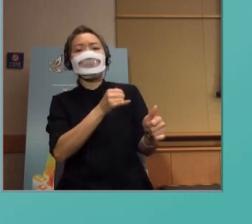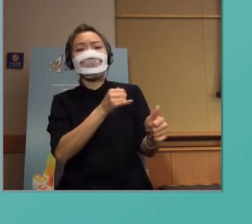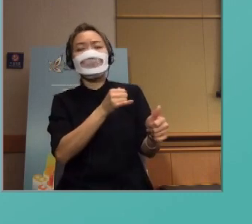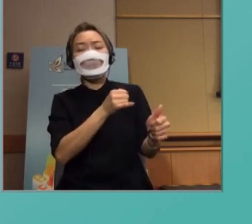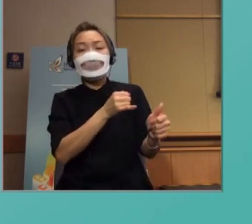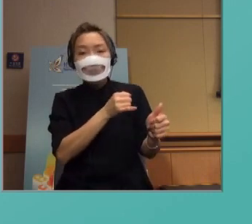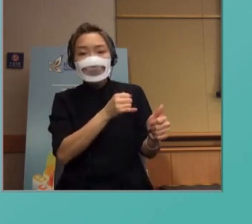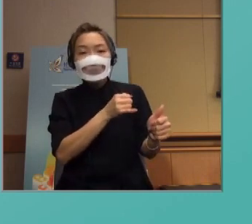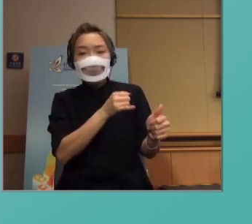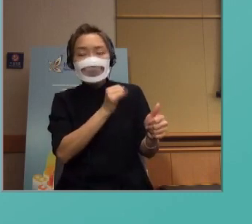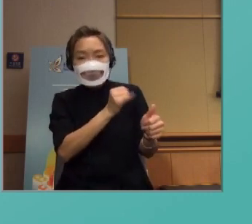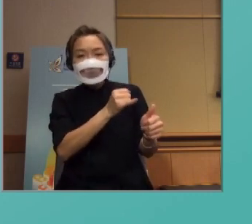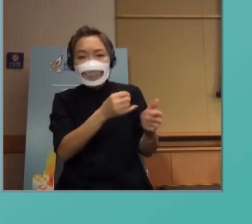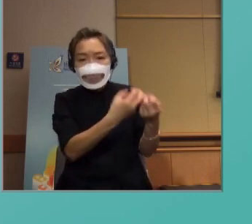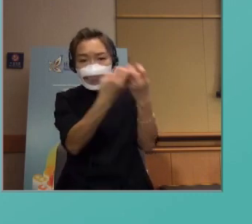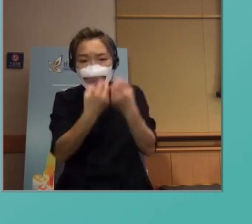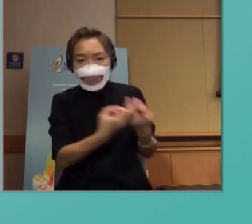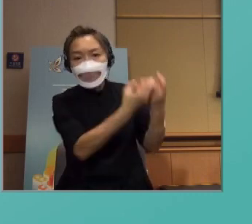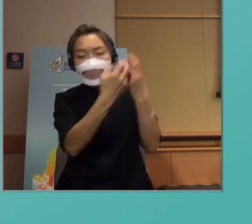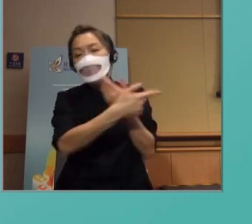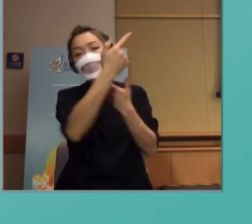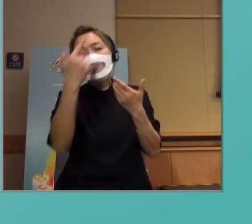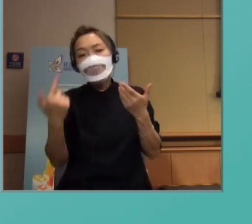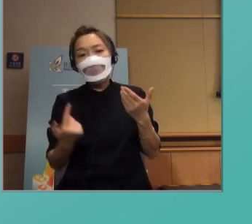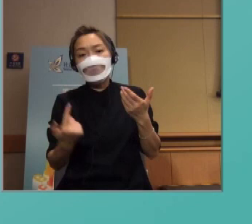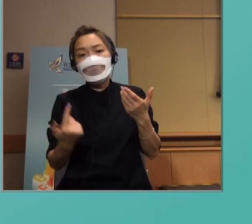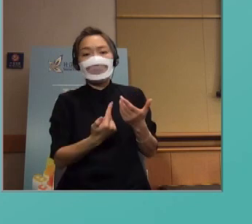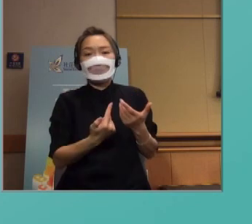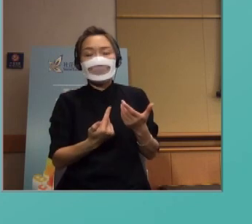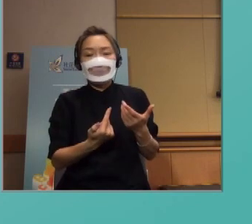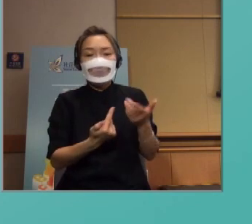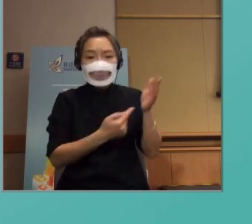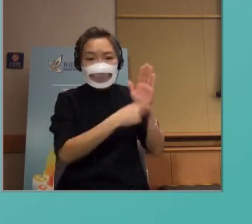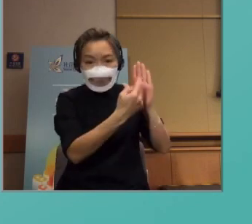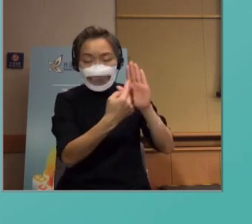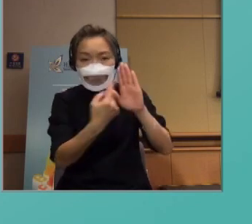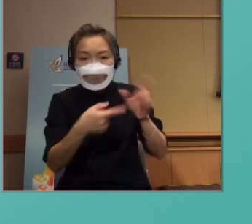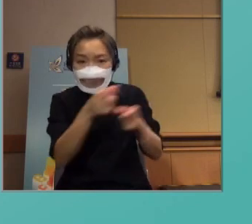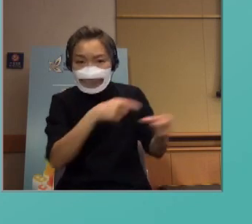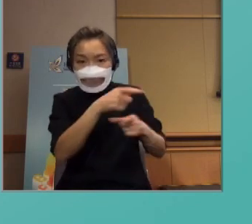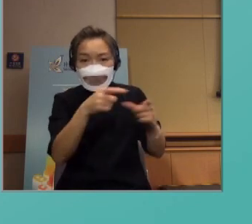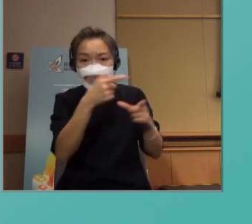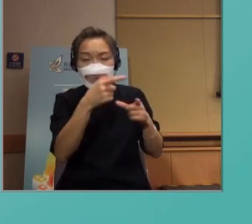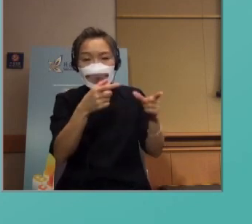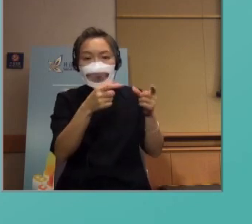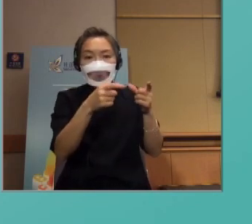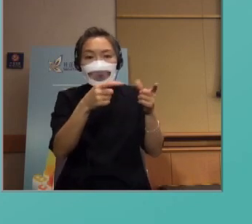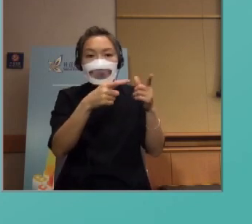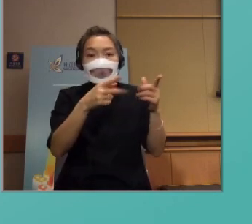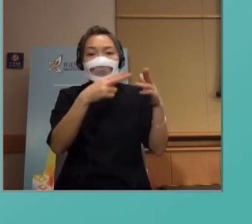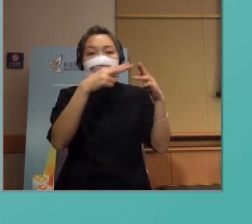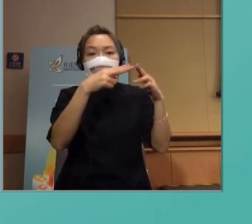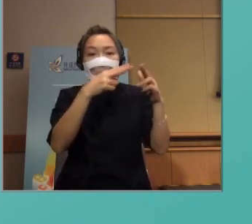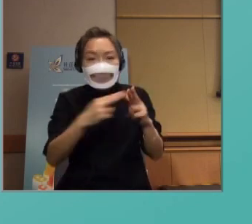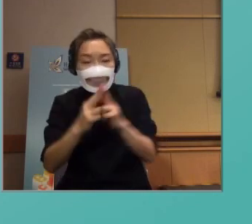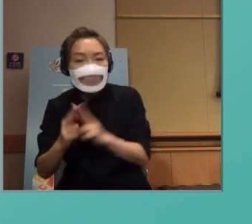some guardrails to help prevent the market from really collapsing, because this involves public interests. Yours and other people's